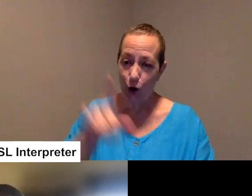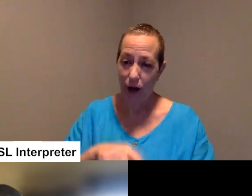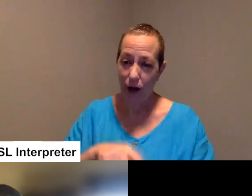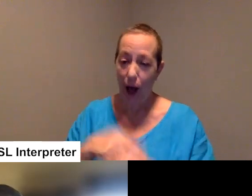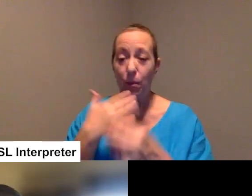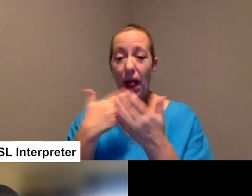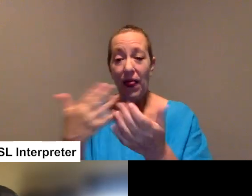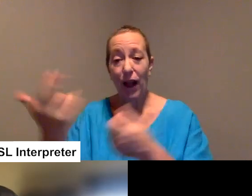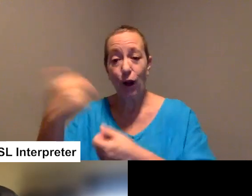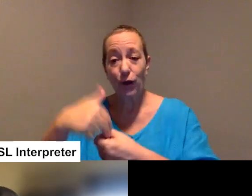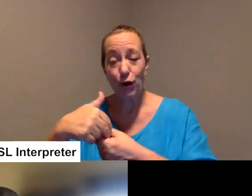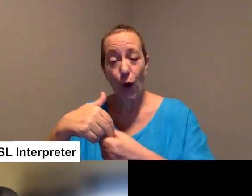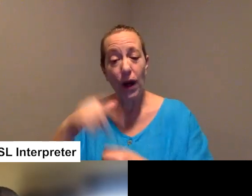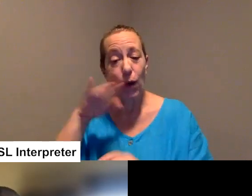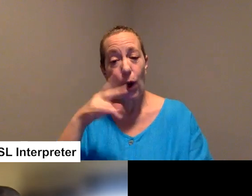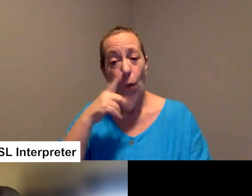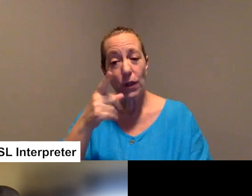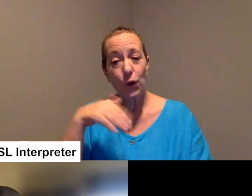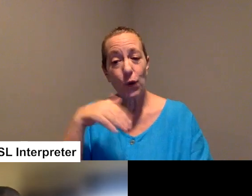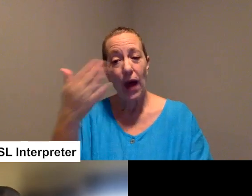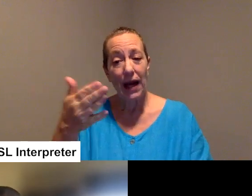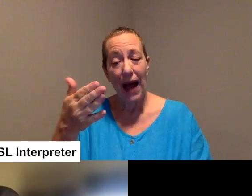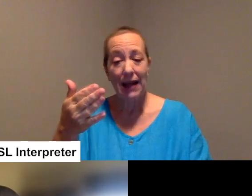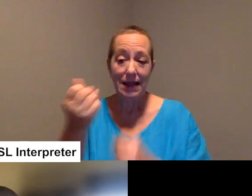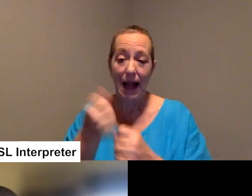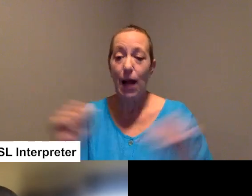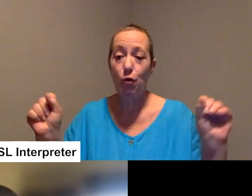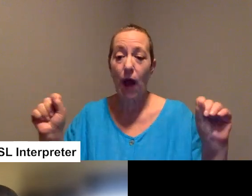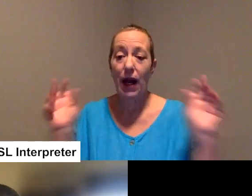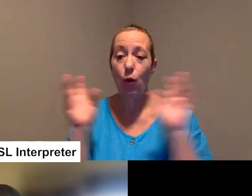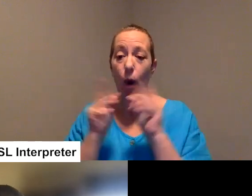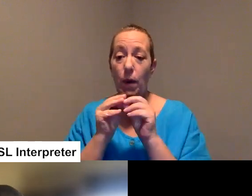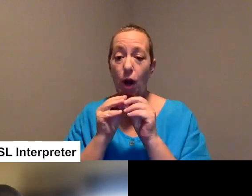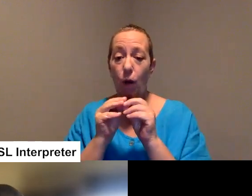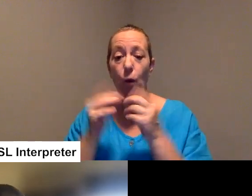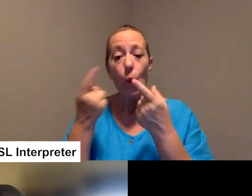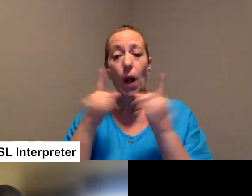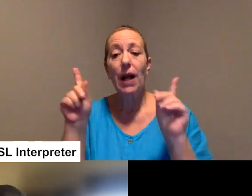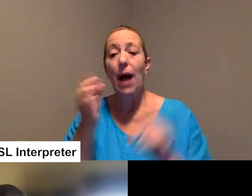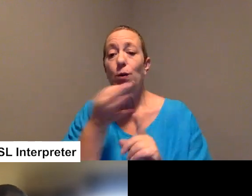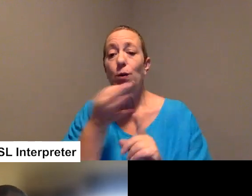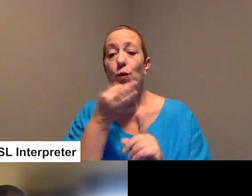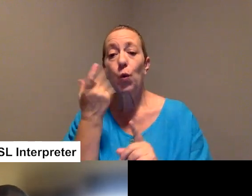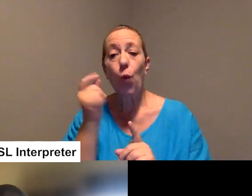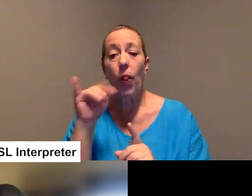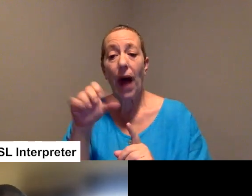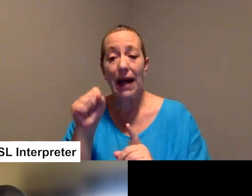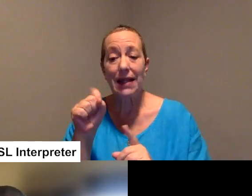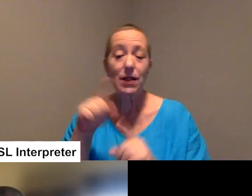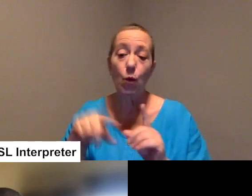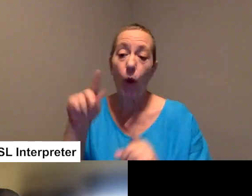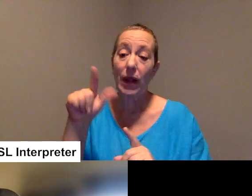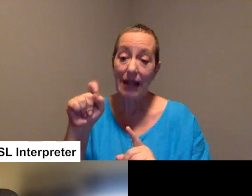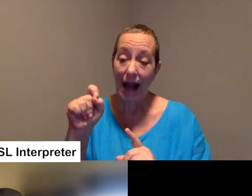joining us, and we hope to see you at our next Liberating webinar. We will announce soon what that will be and when the date is, and we hope that we'll